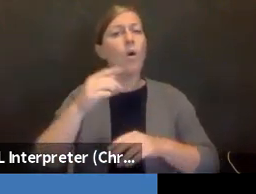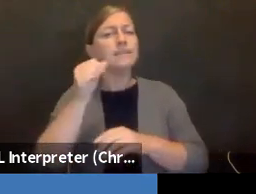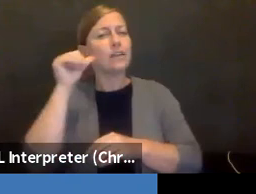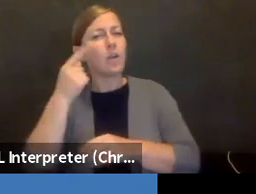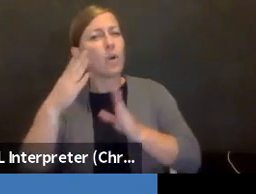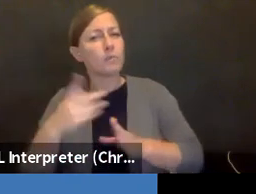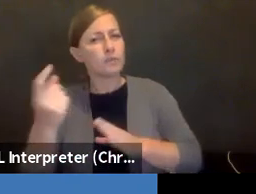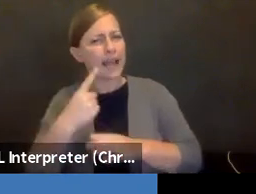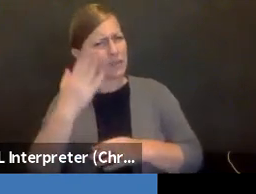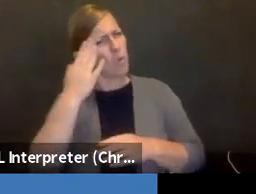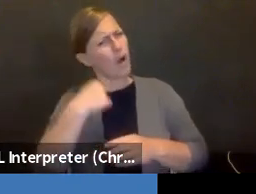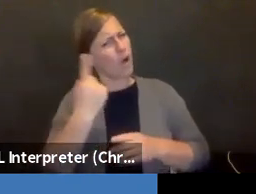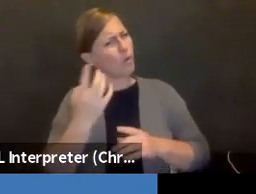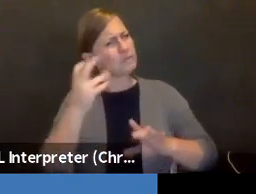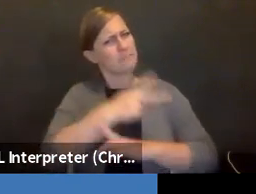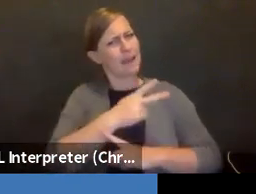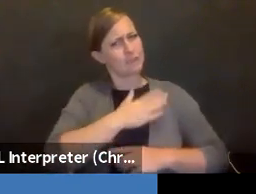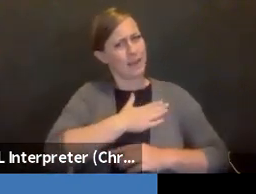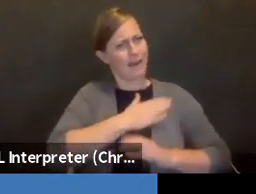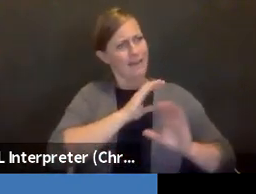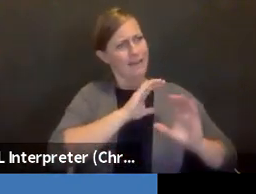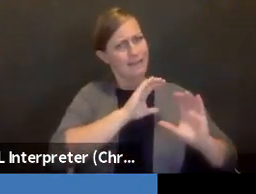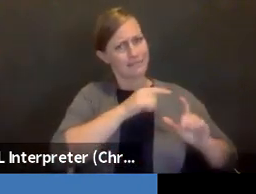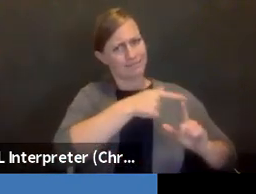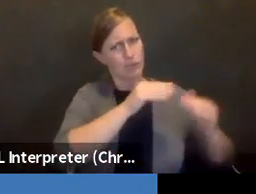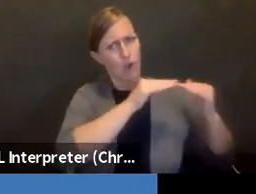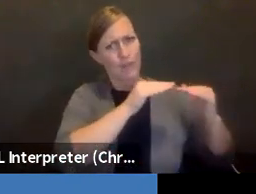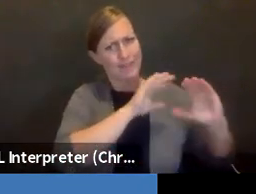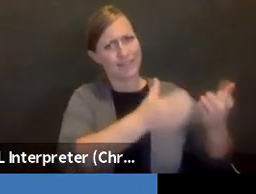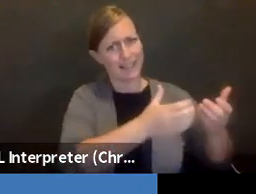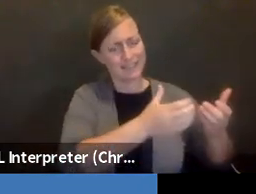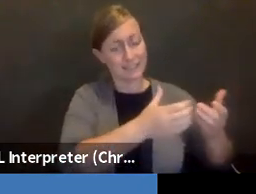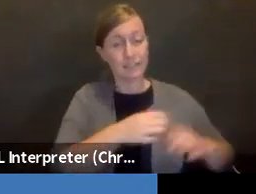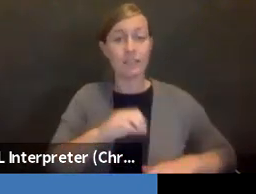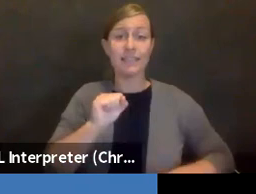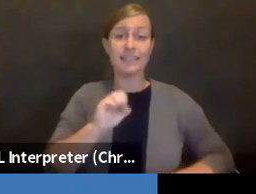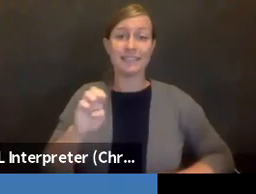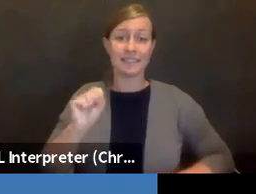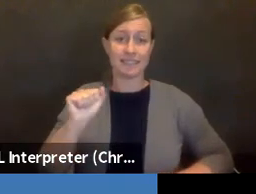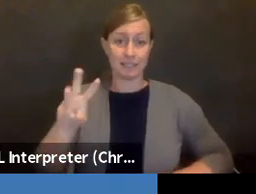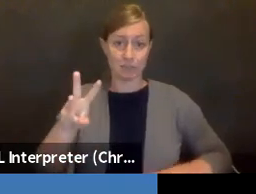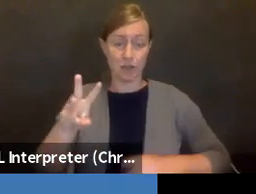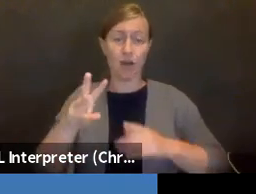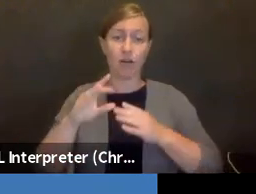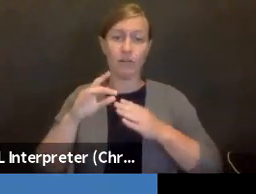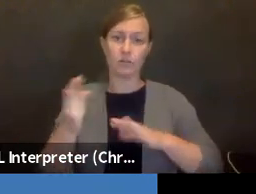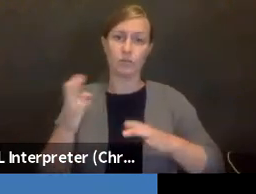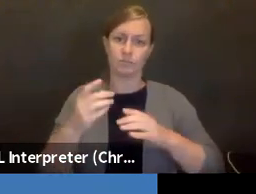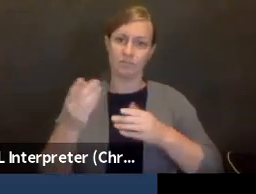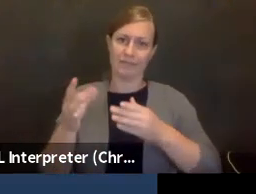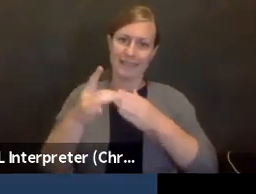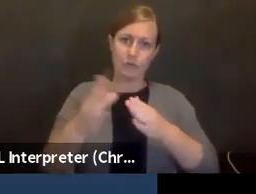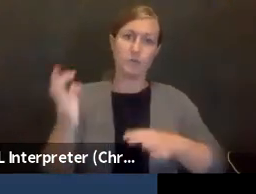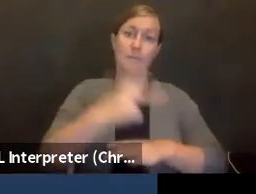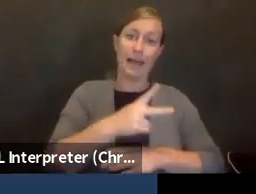does it always take me back to my colleague's class? Well, Seesaw takes you back to the class that you had last open. So if I went to